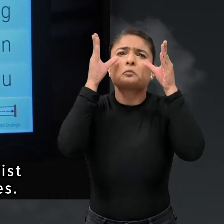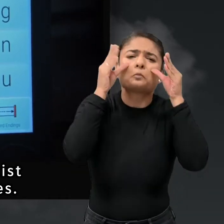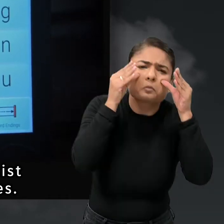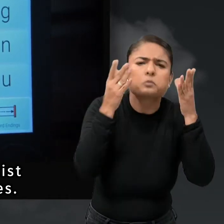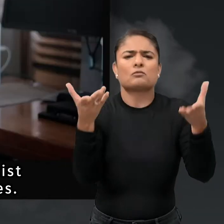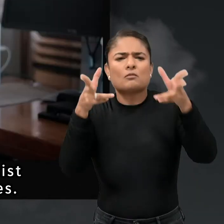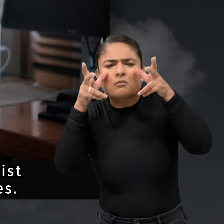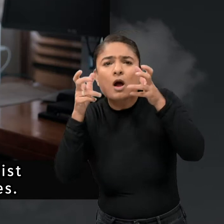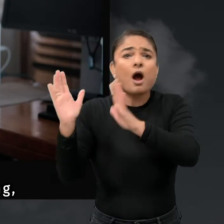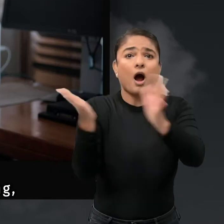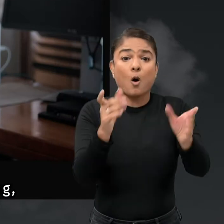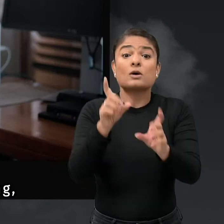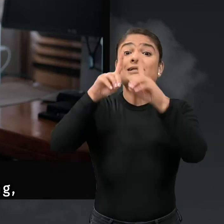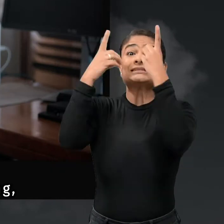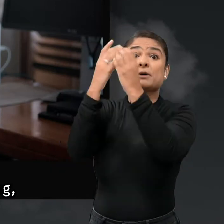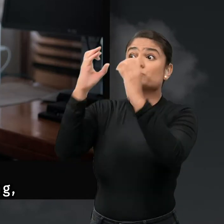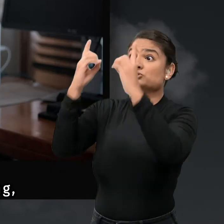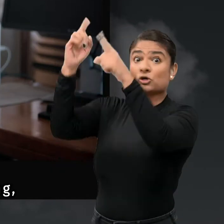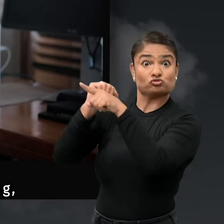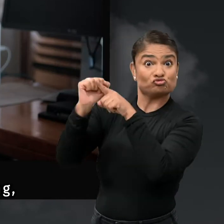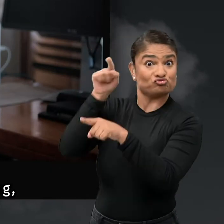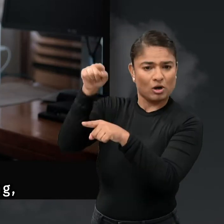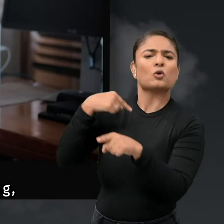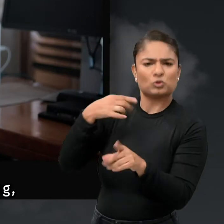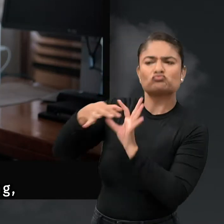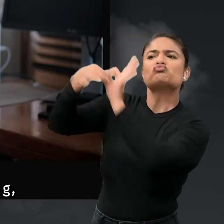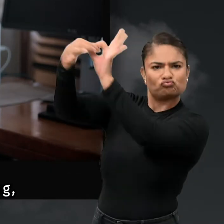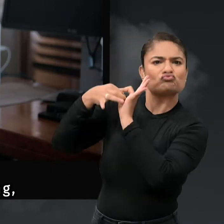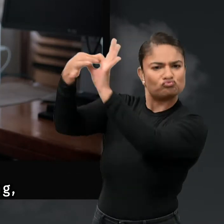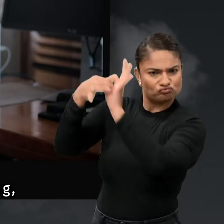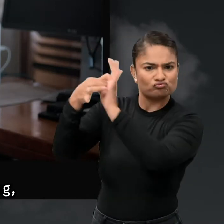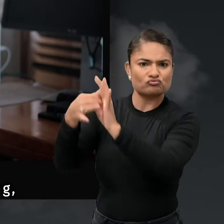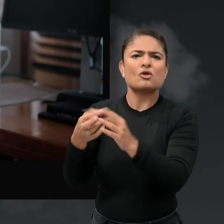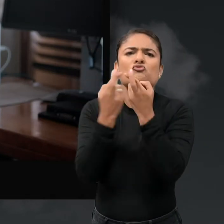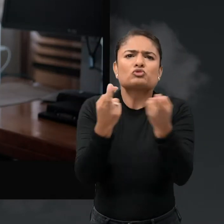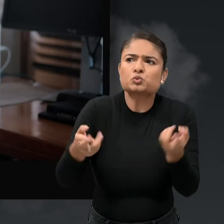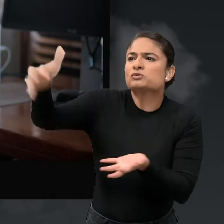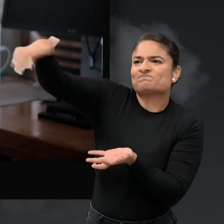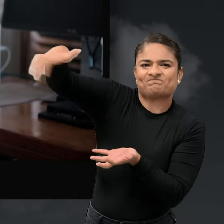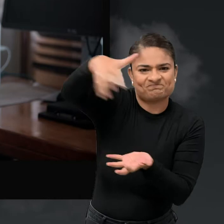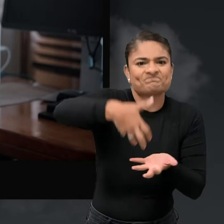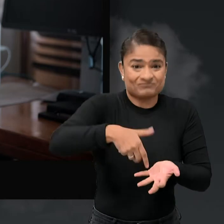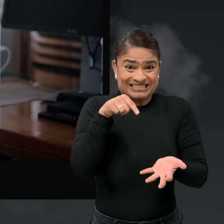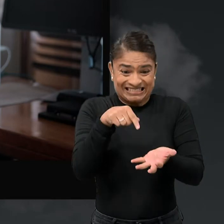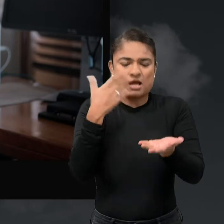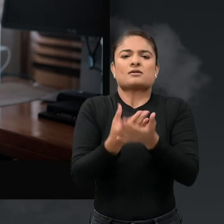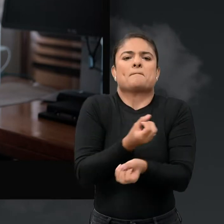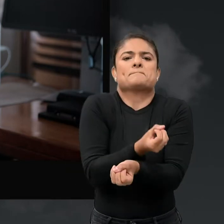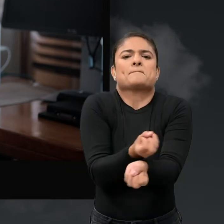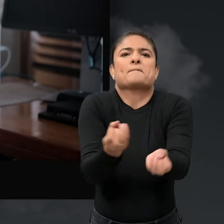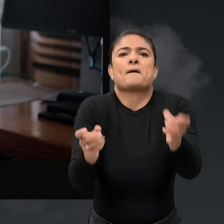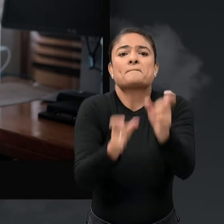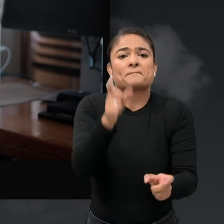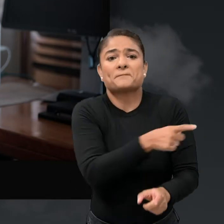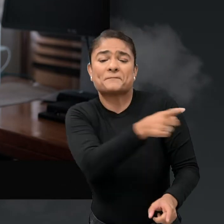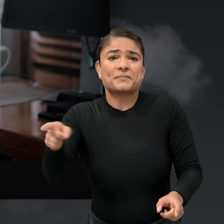individual disabilities. And so we worked with the Department of Higher Education and Training, got some resources, deployed those